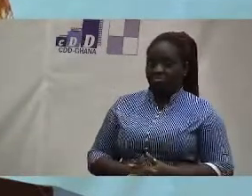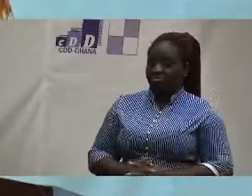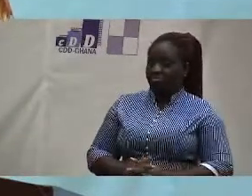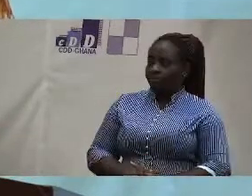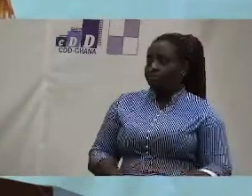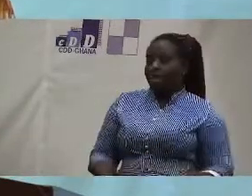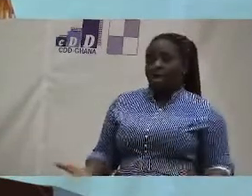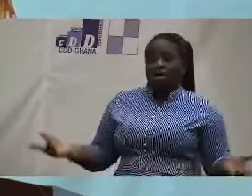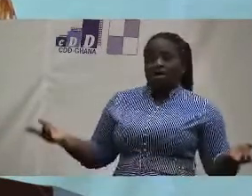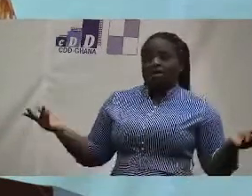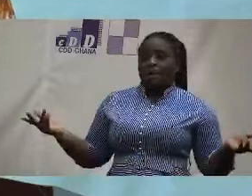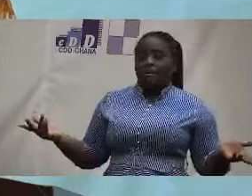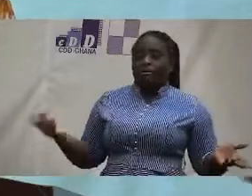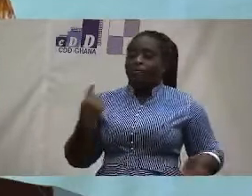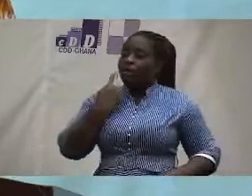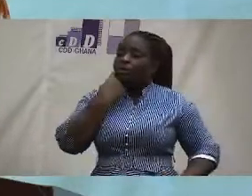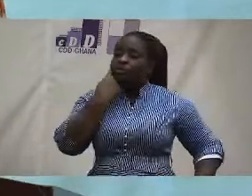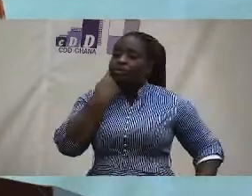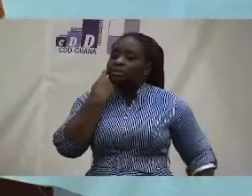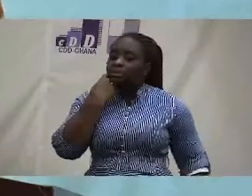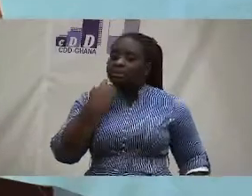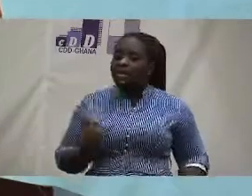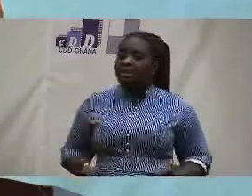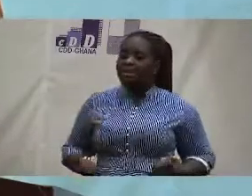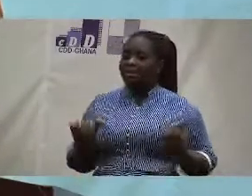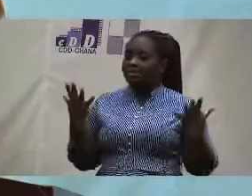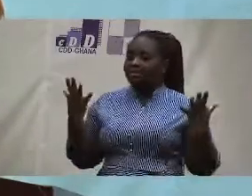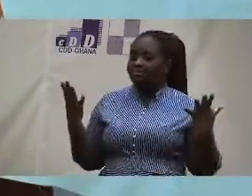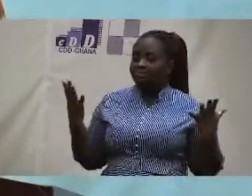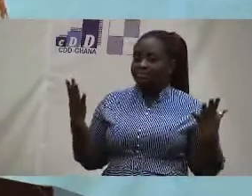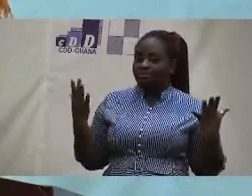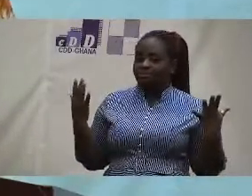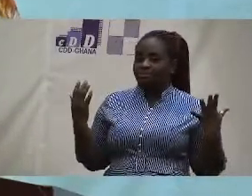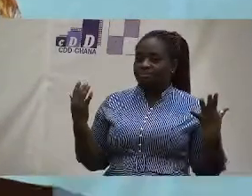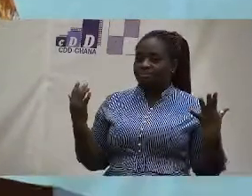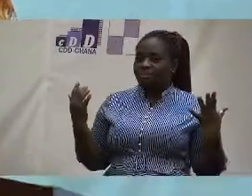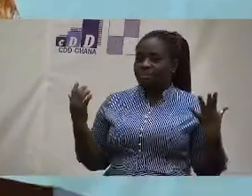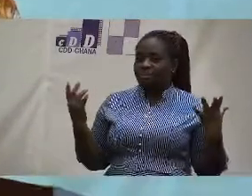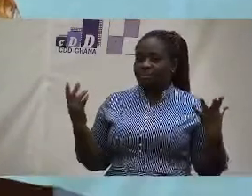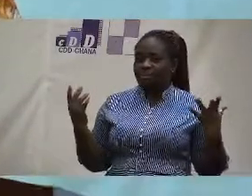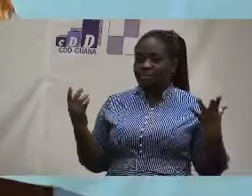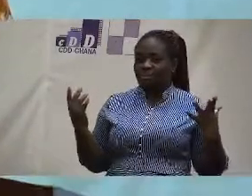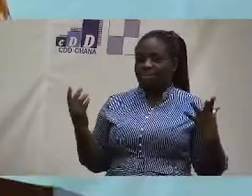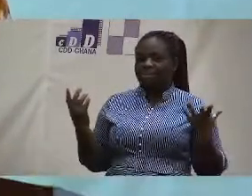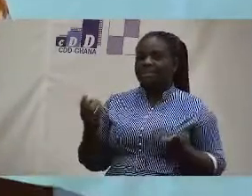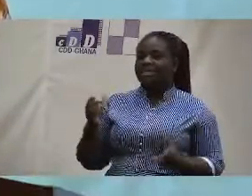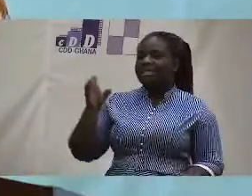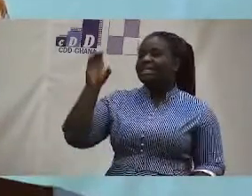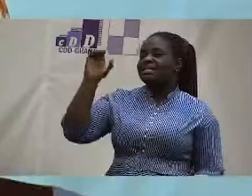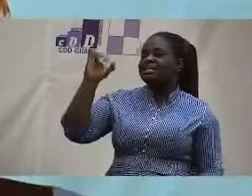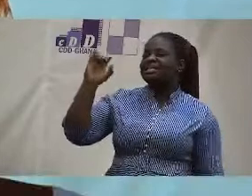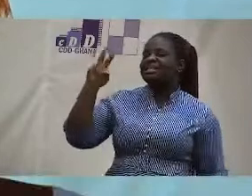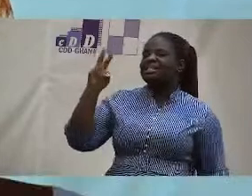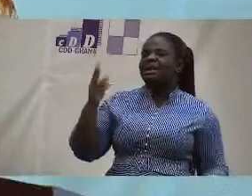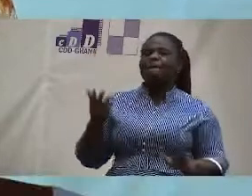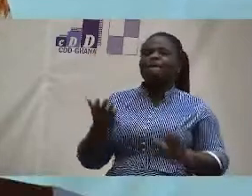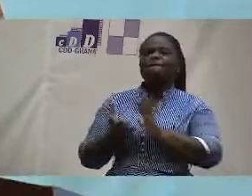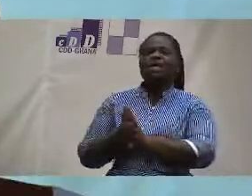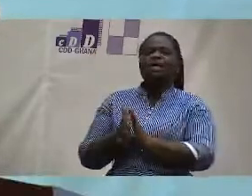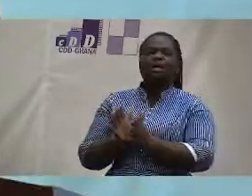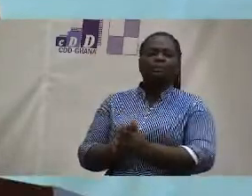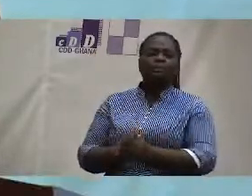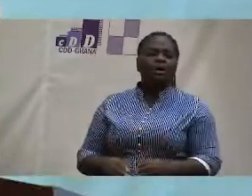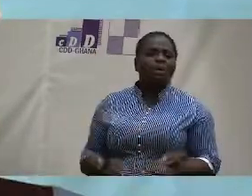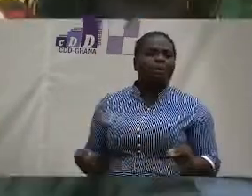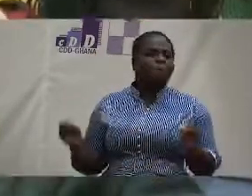harm. So this recent slide, of course, this shrinking of the civic space is becoming more and